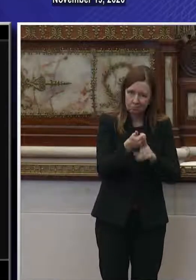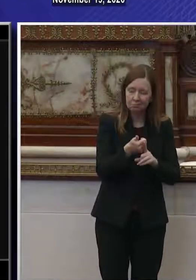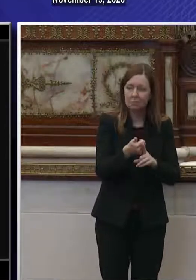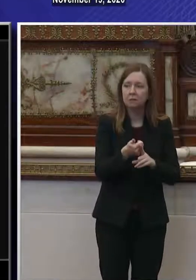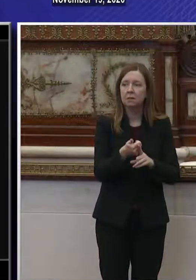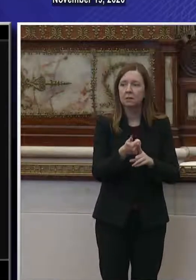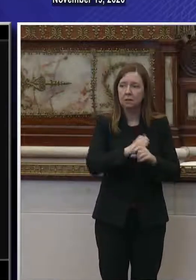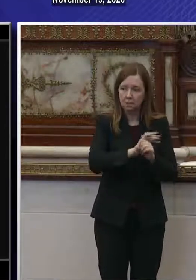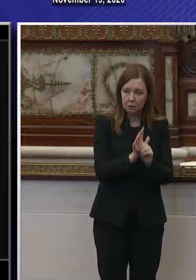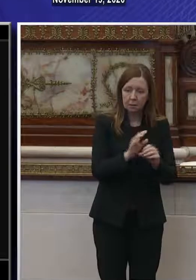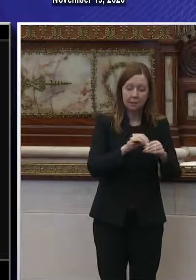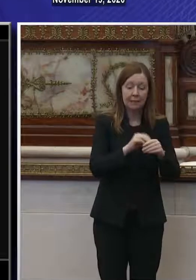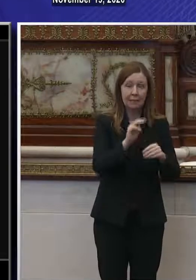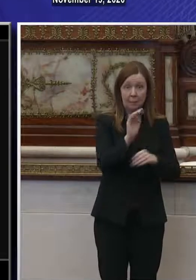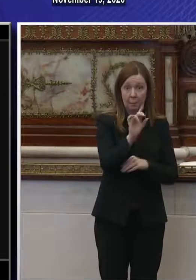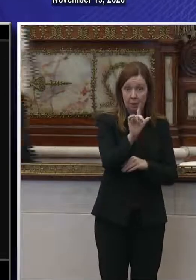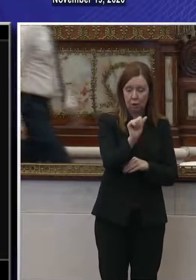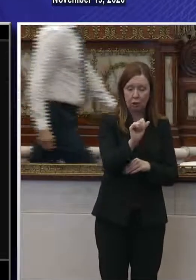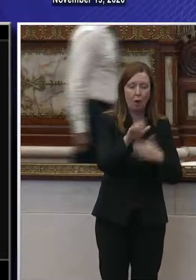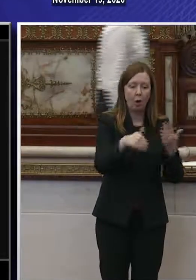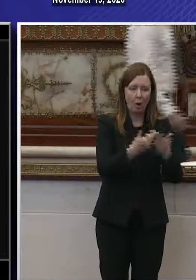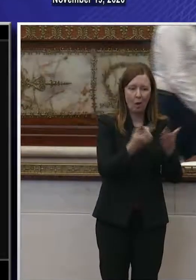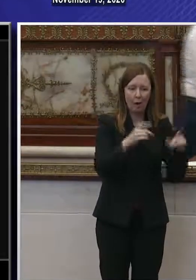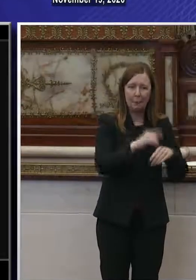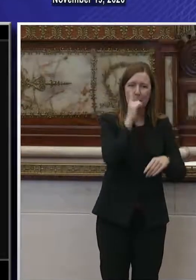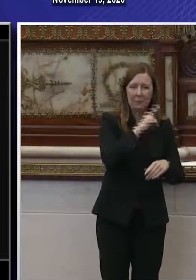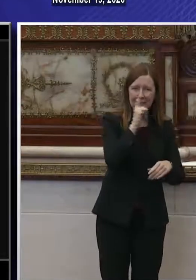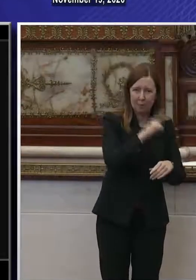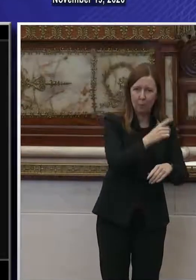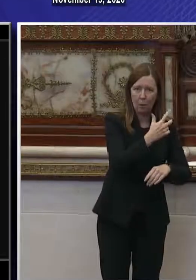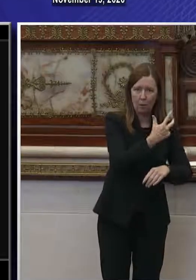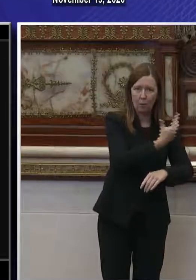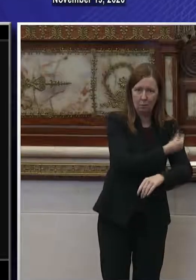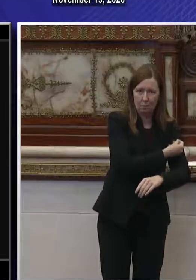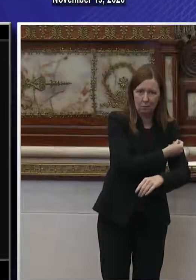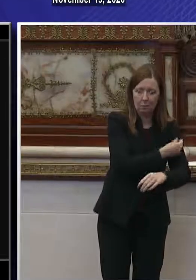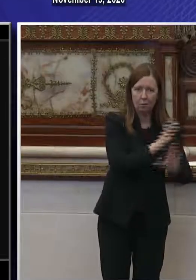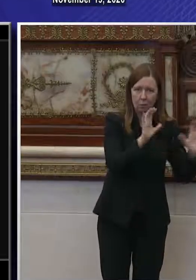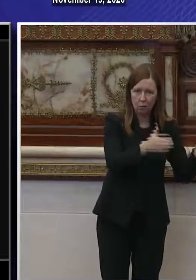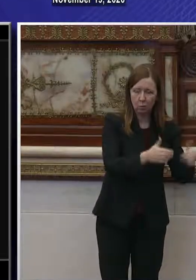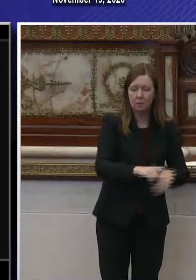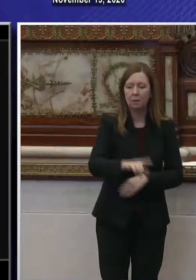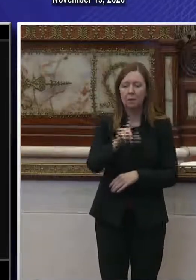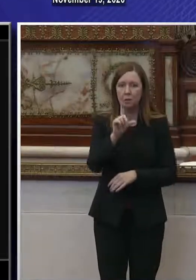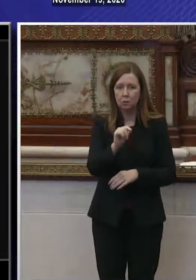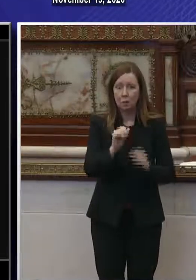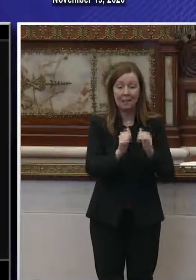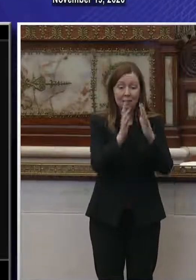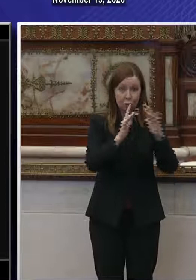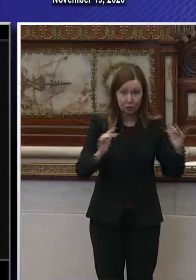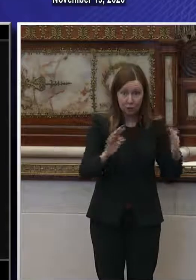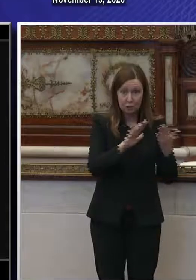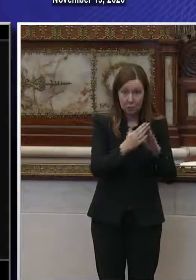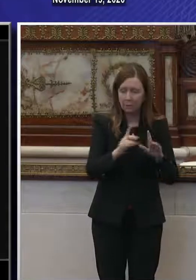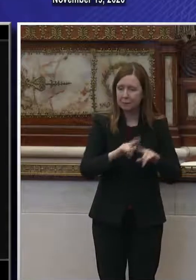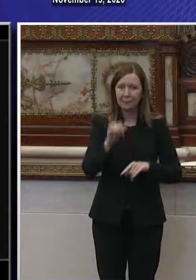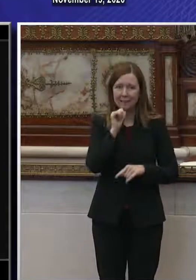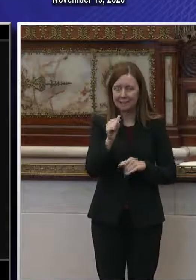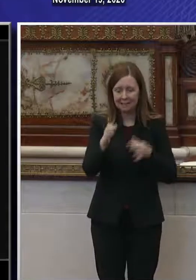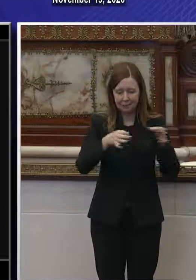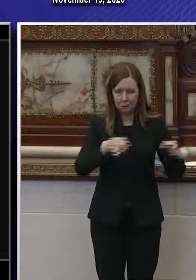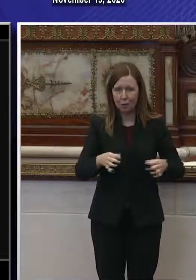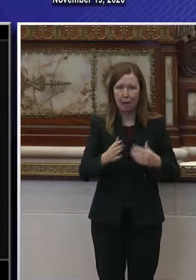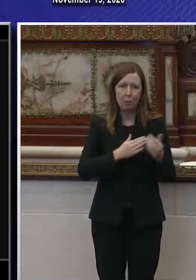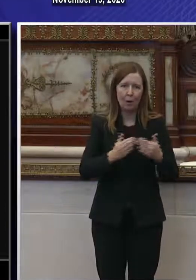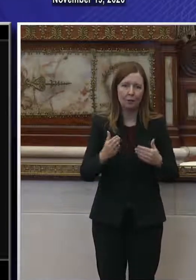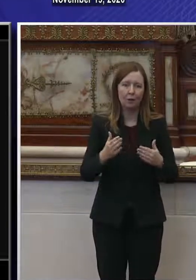the Moderna, they all occurred in the placebo group. There were 20 cases in diverse communities, but they didn't describe